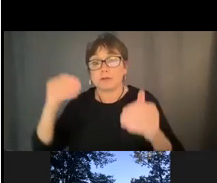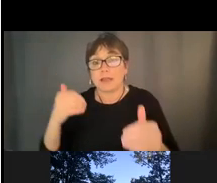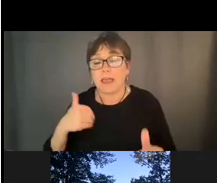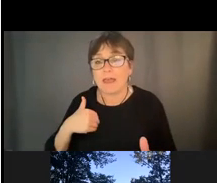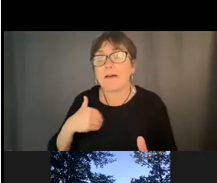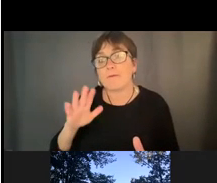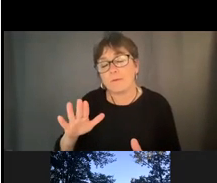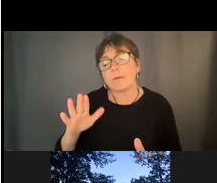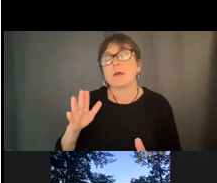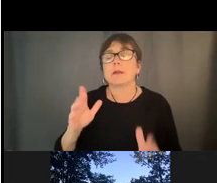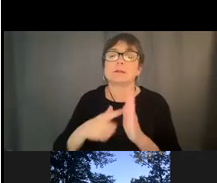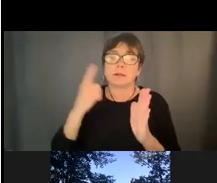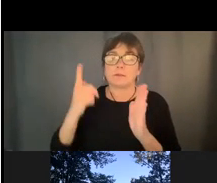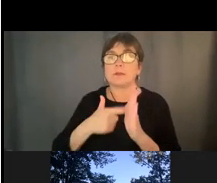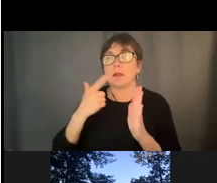where